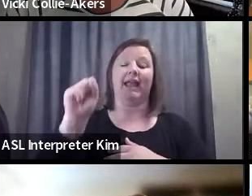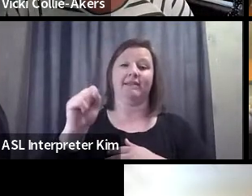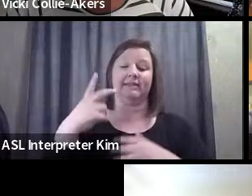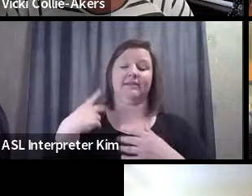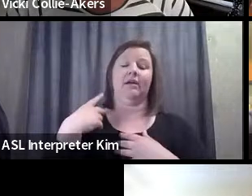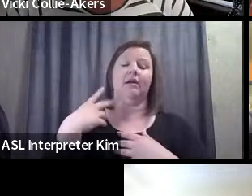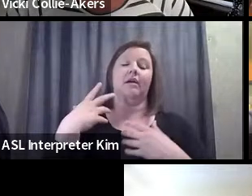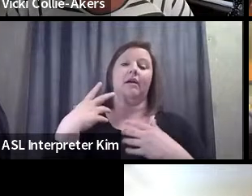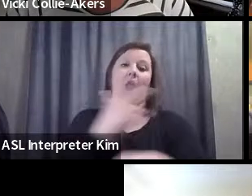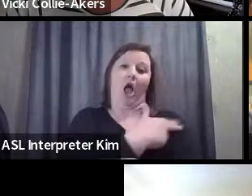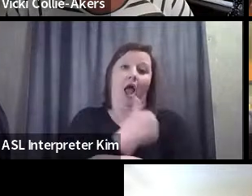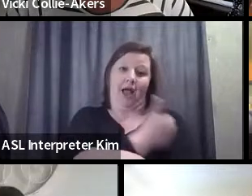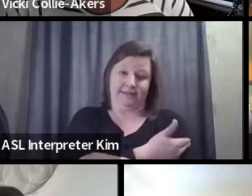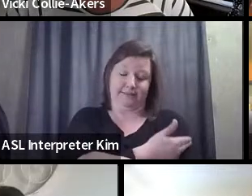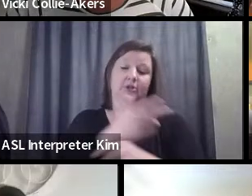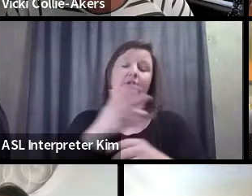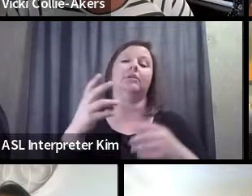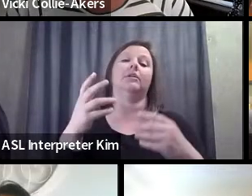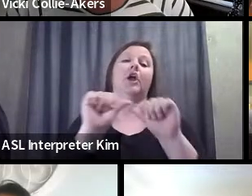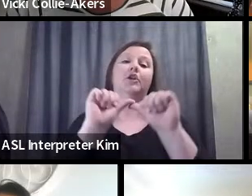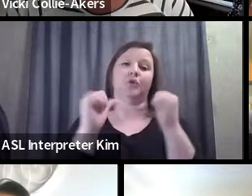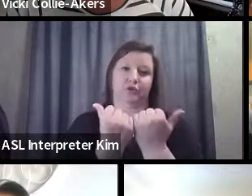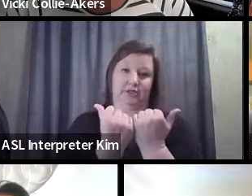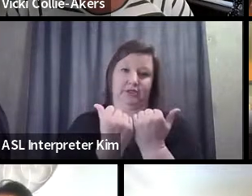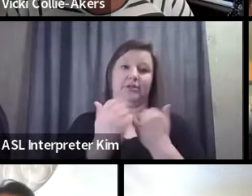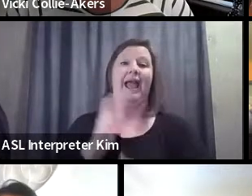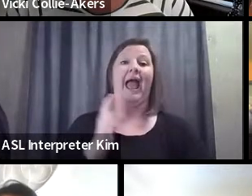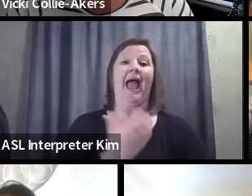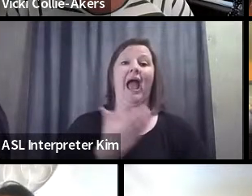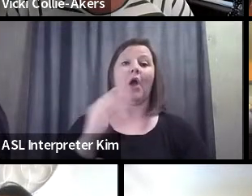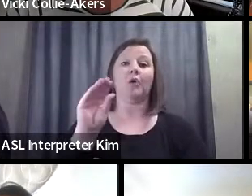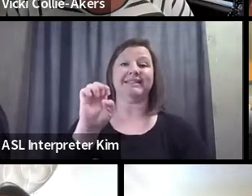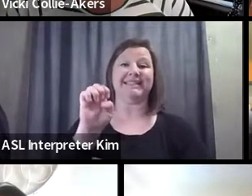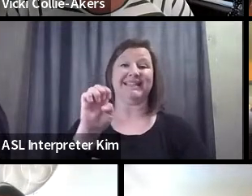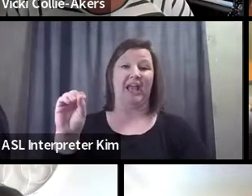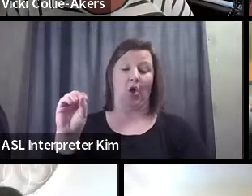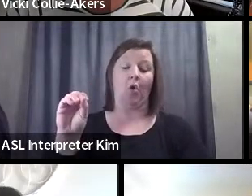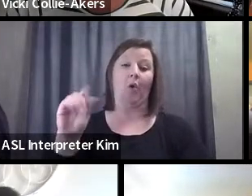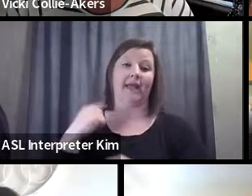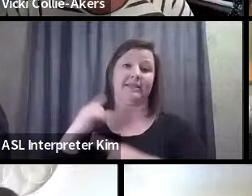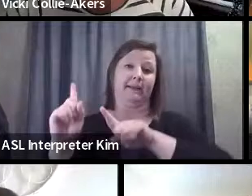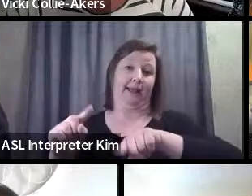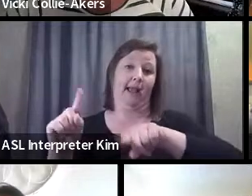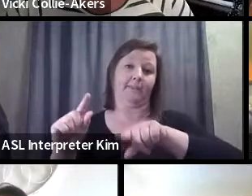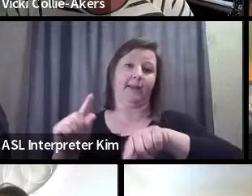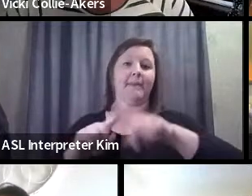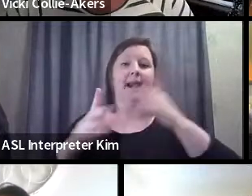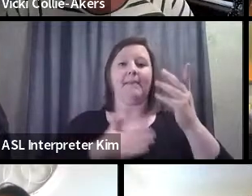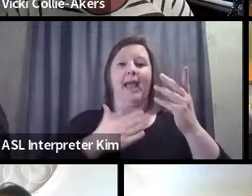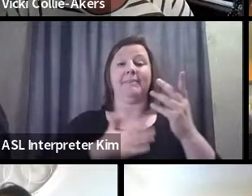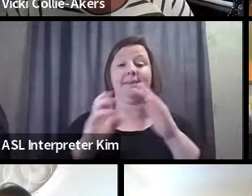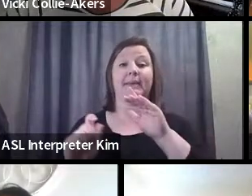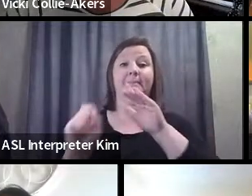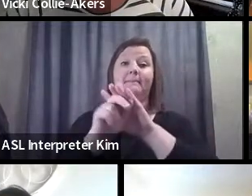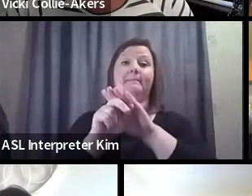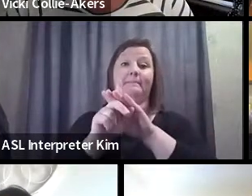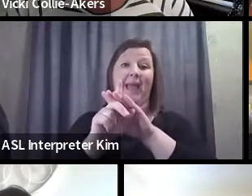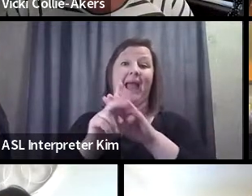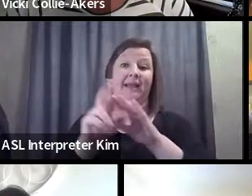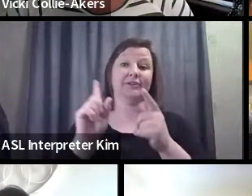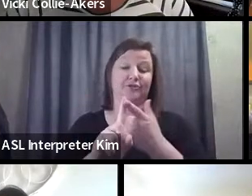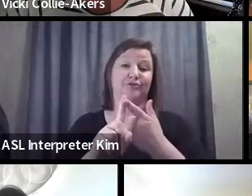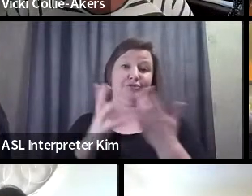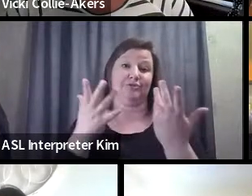believe our President and CEO, Chad Austin, has been joining, but I'm glad to be back involved with the group. That's a tough one. What is